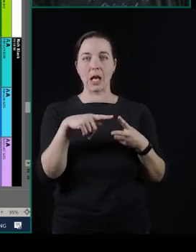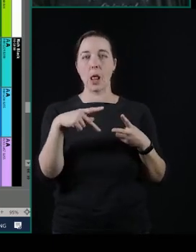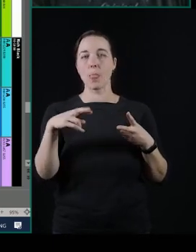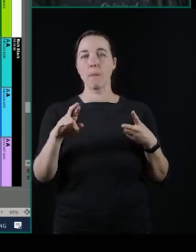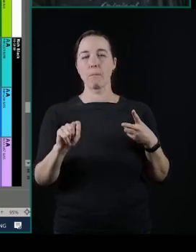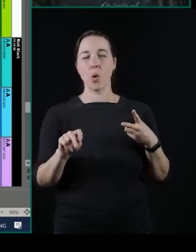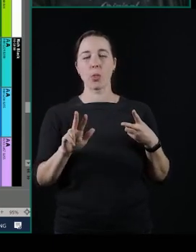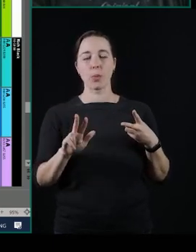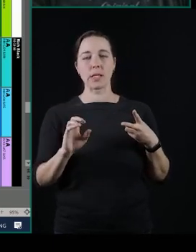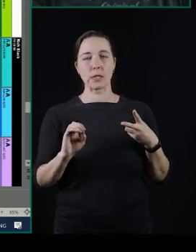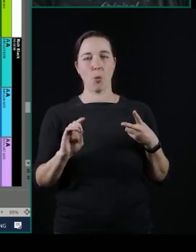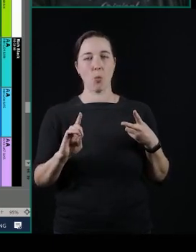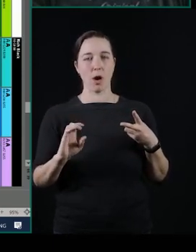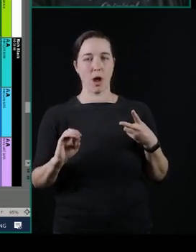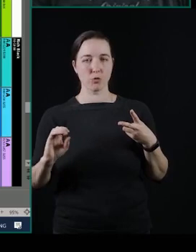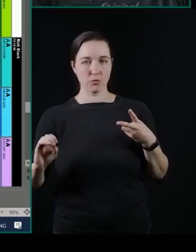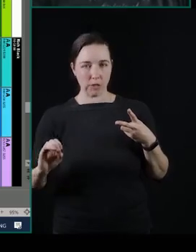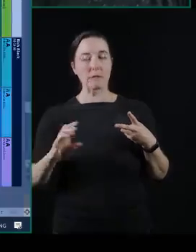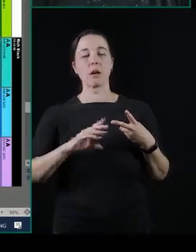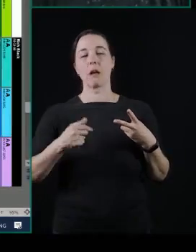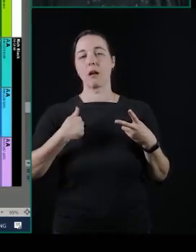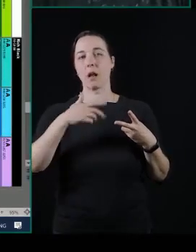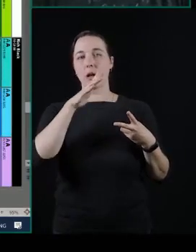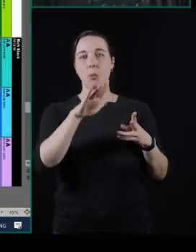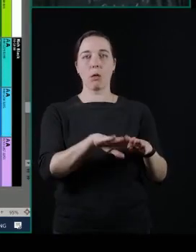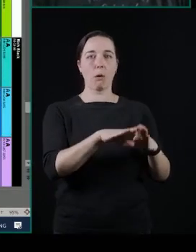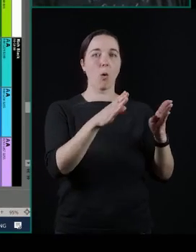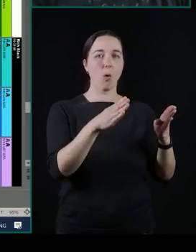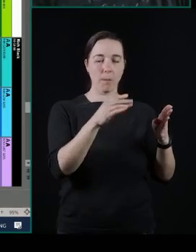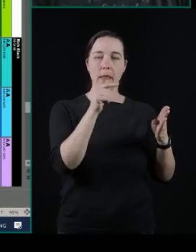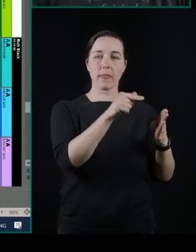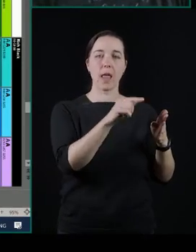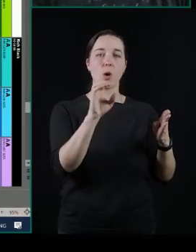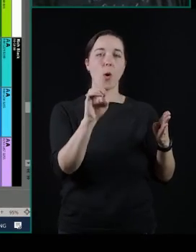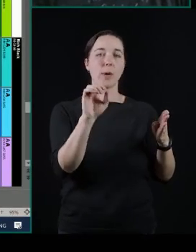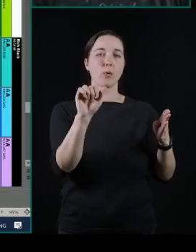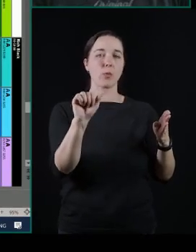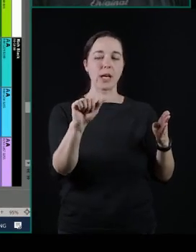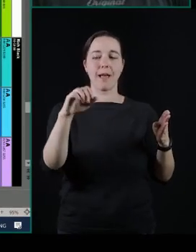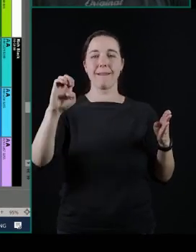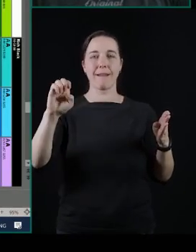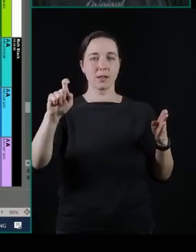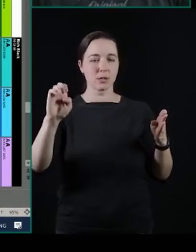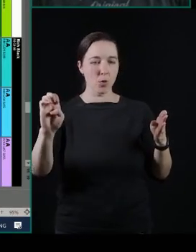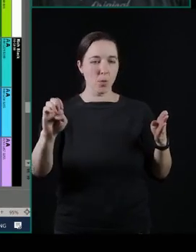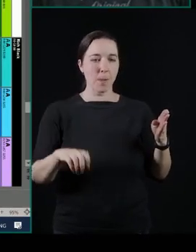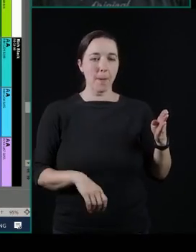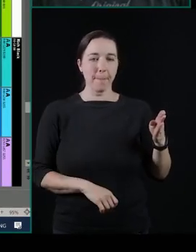30100, and I'm going to open the OpenArena executable.